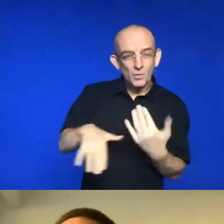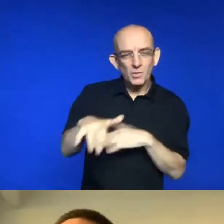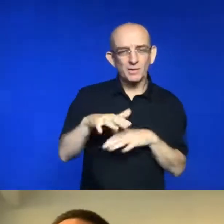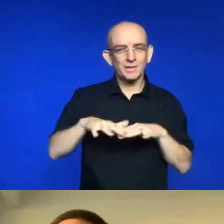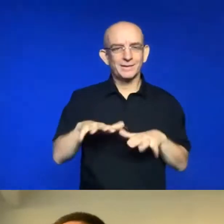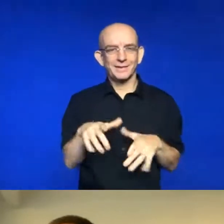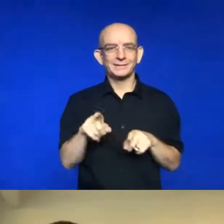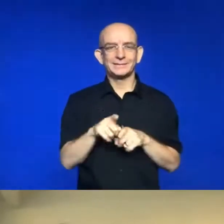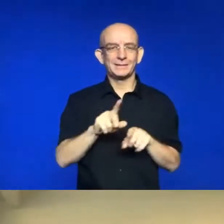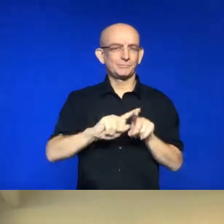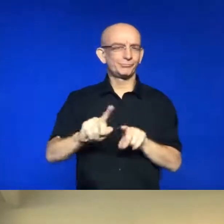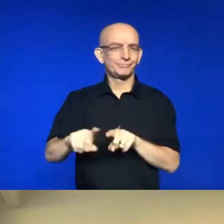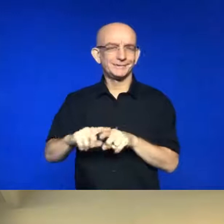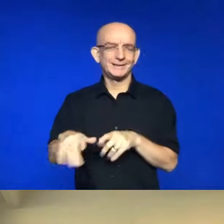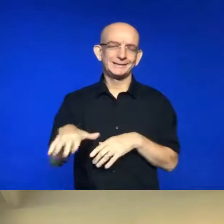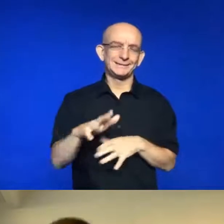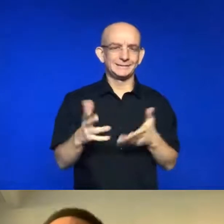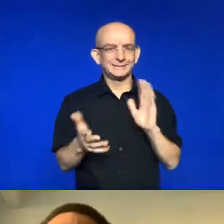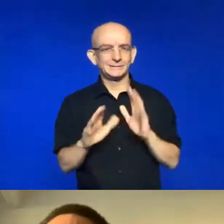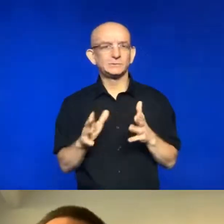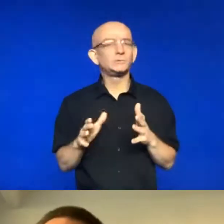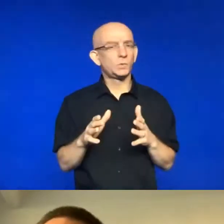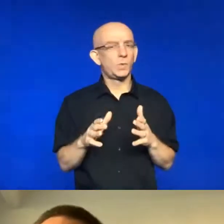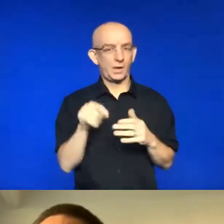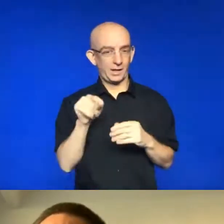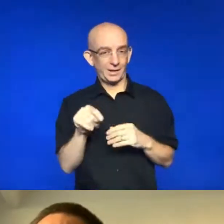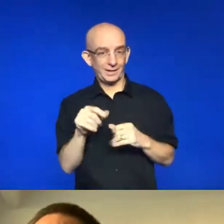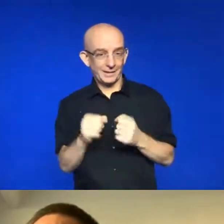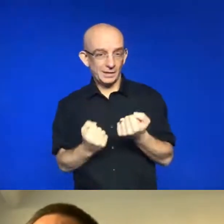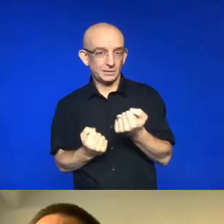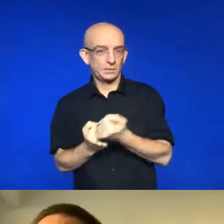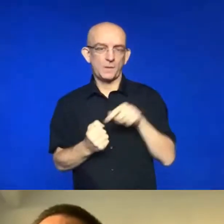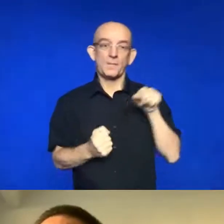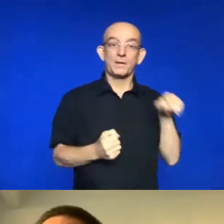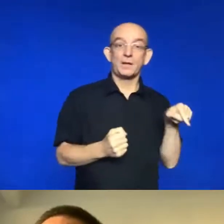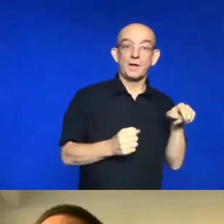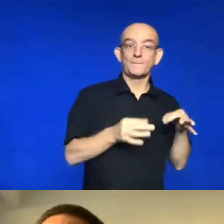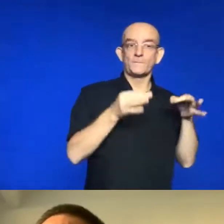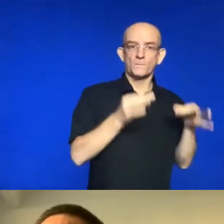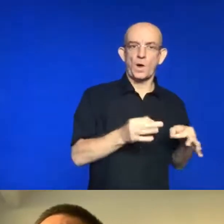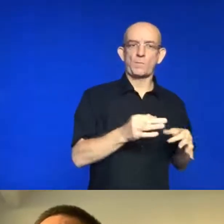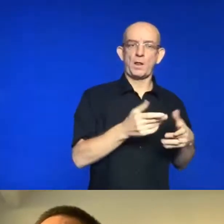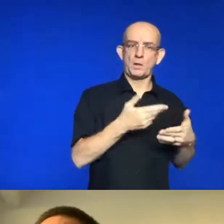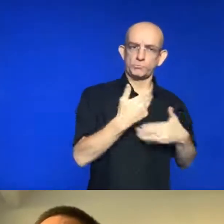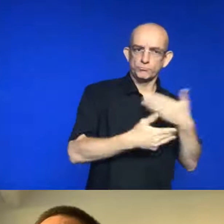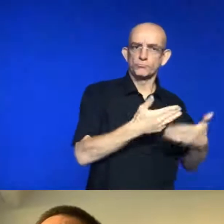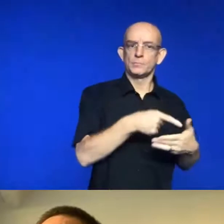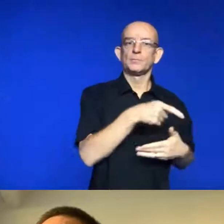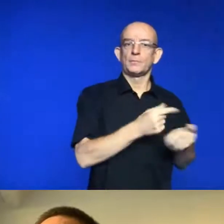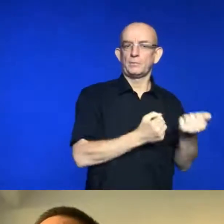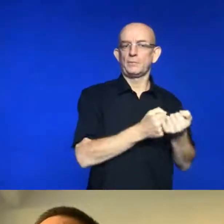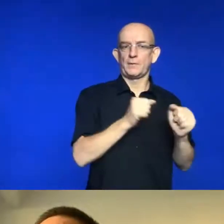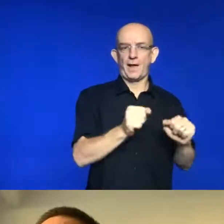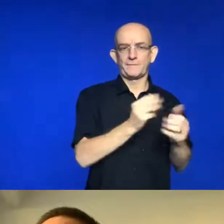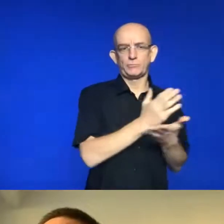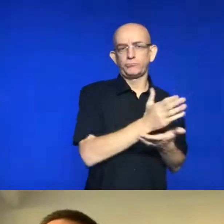companies via different mechanisms. But if you want to support people in the informal sector, you cannot do that because companies are not